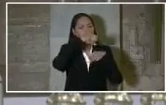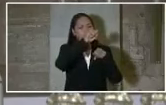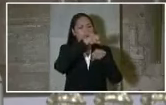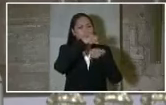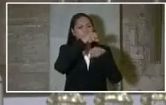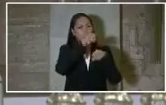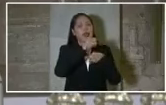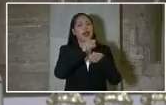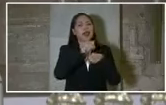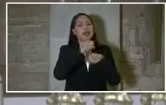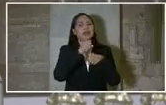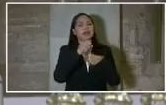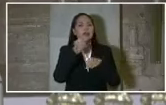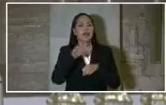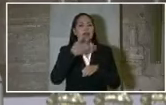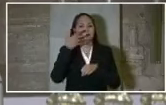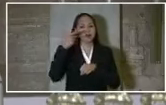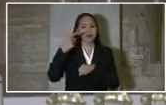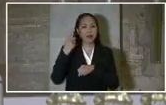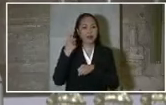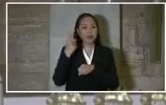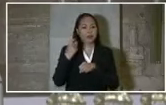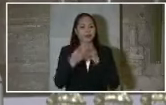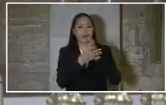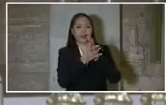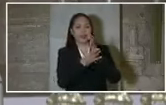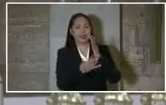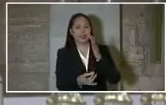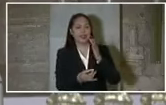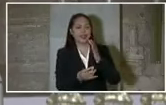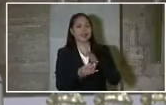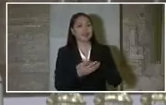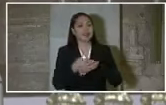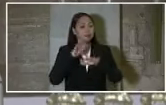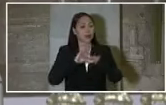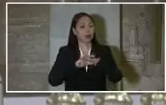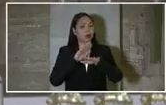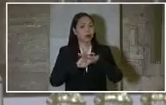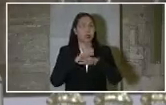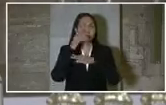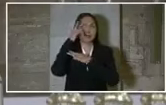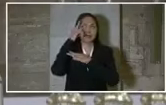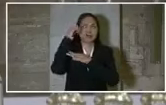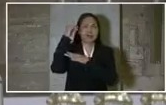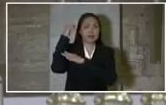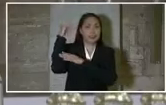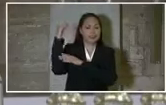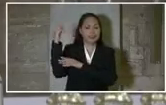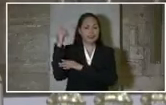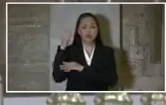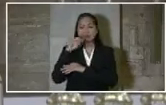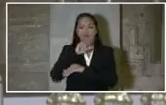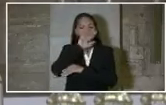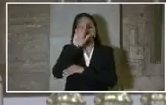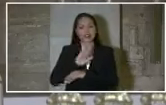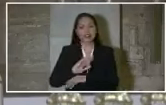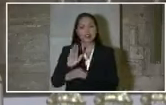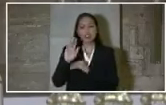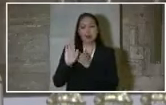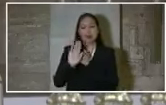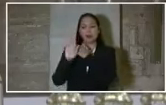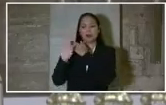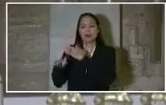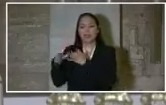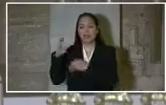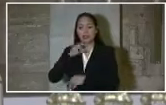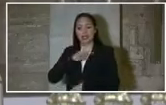and myrrh. And having been warned in a dream not to return to Herod, they